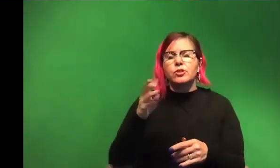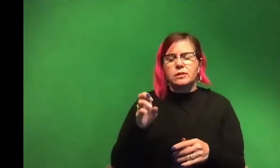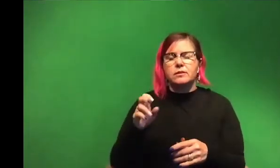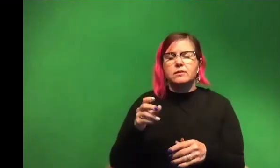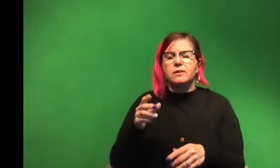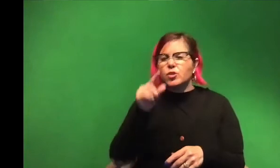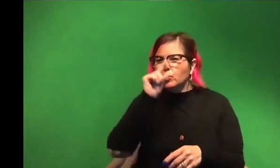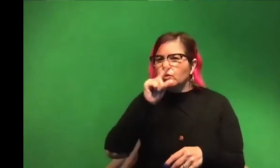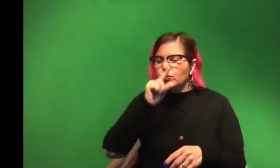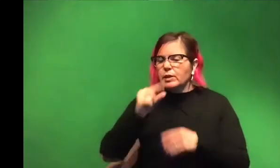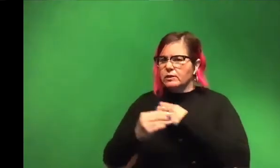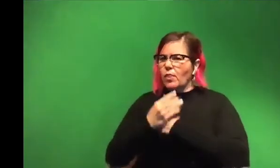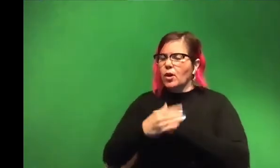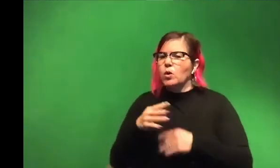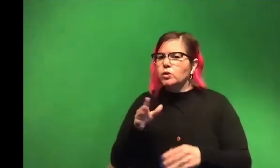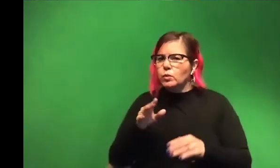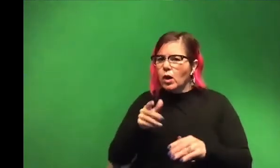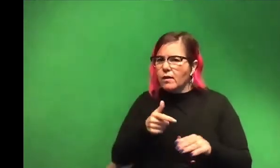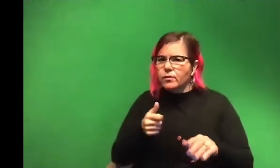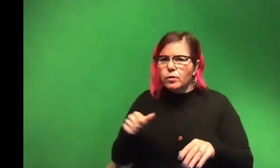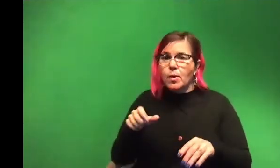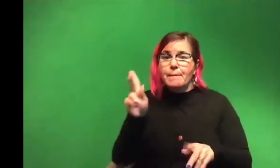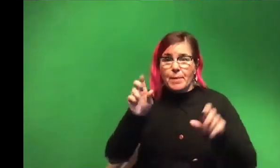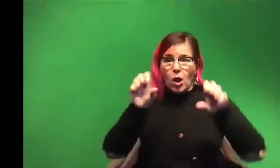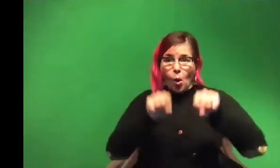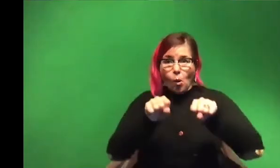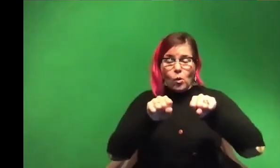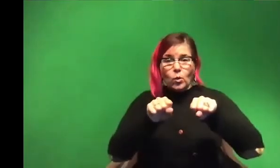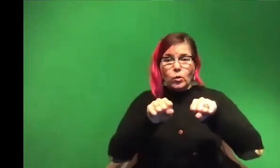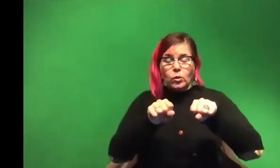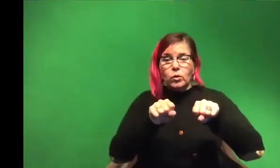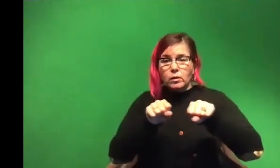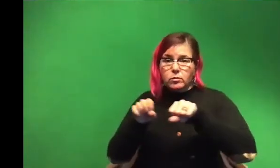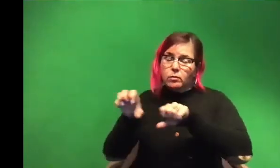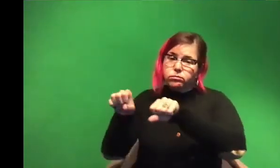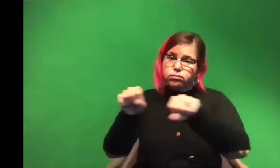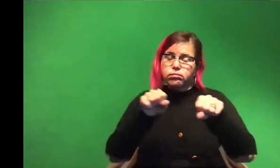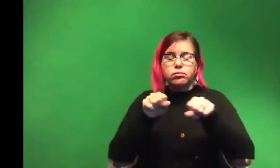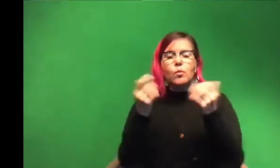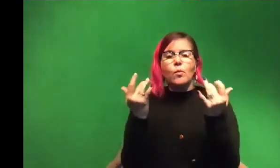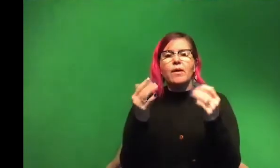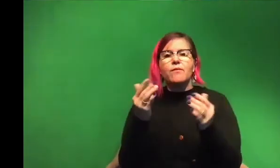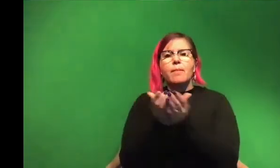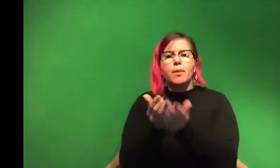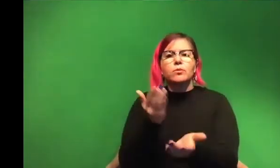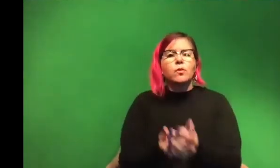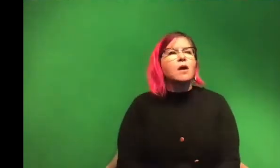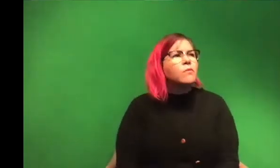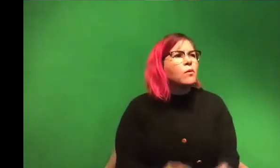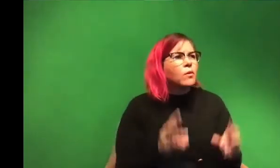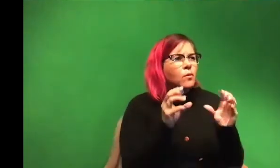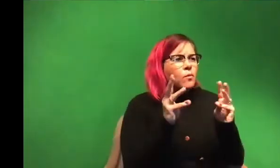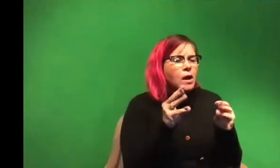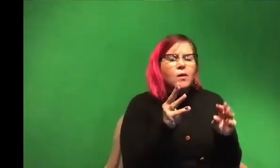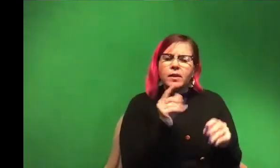Greece, and it'll swim around, and like basically people can hold on to it until they come around and pick them up on a boat. Wow. Cool. Yeah. That's